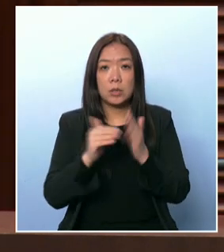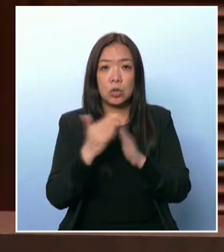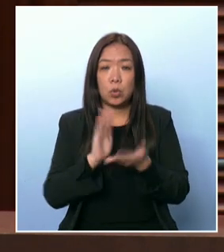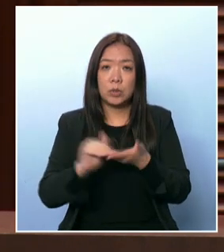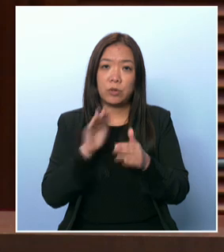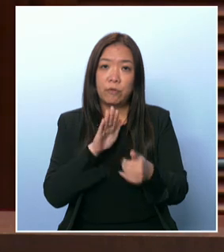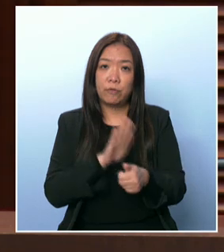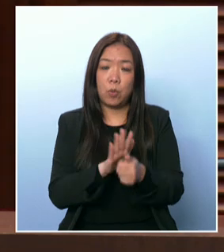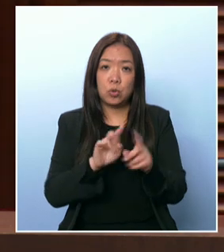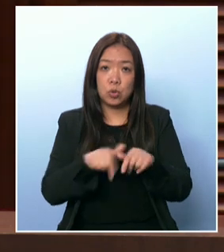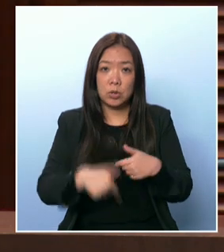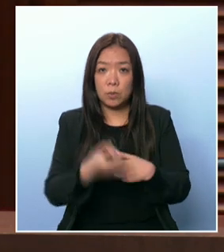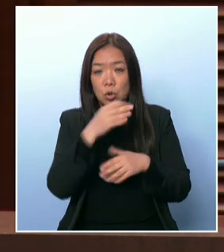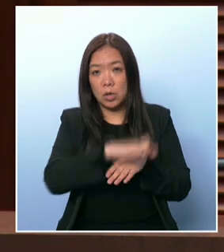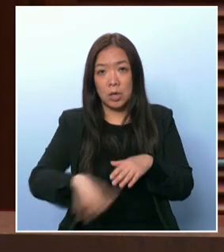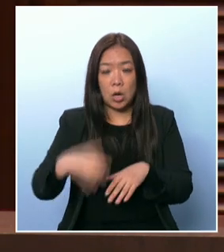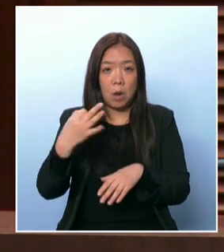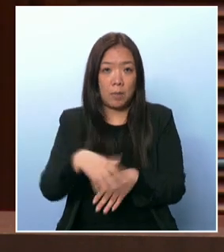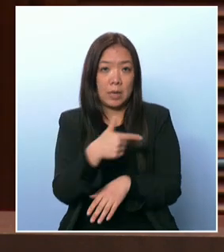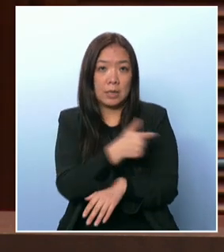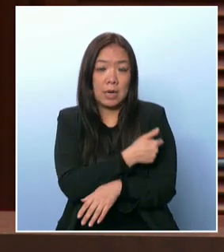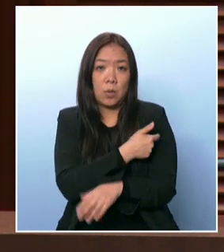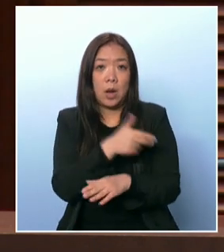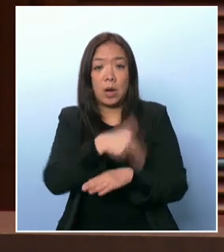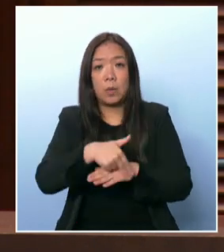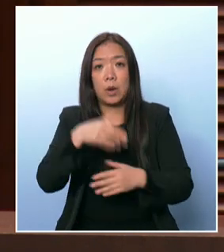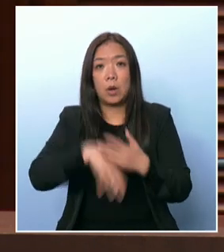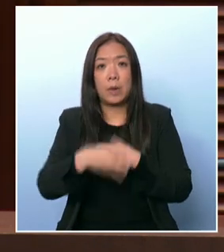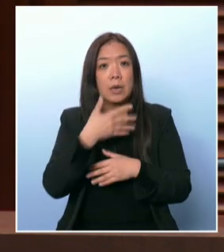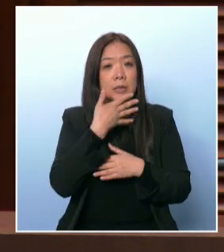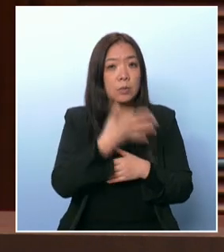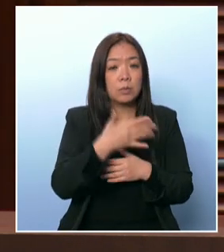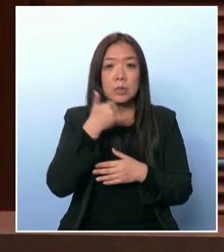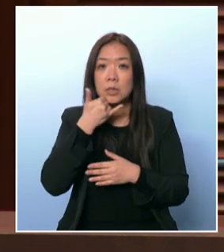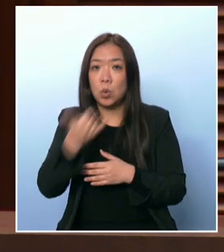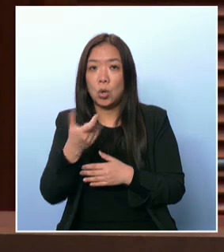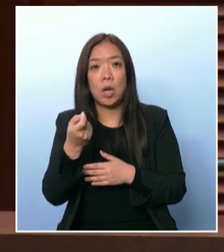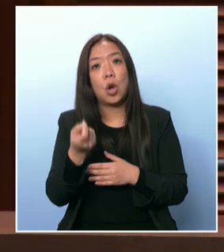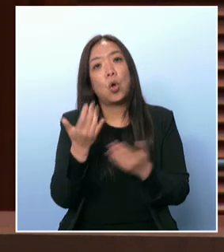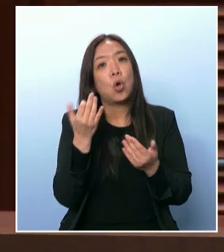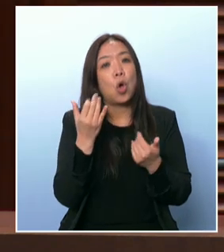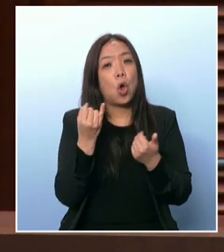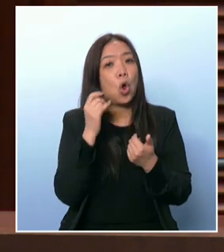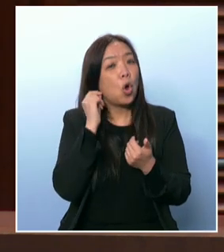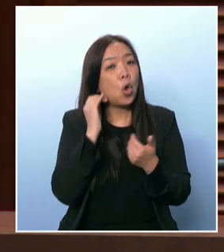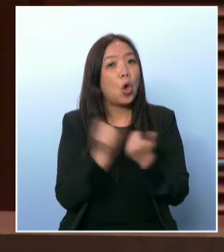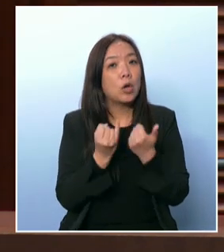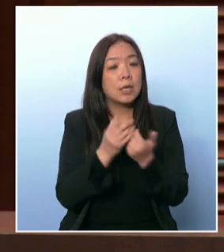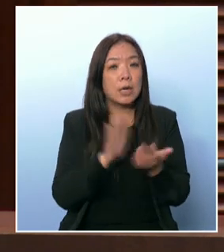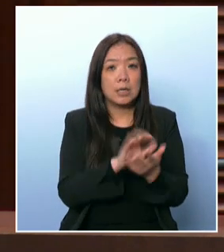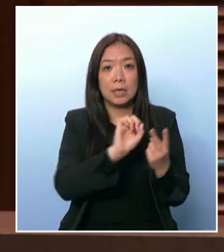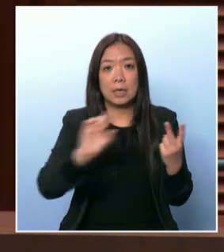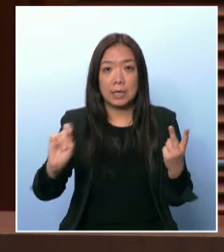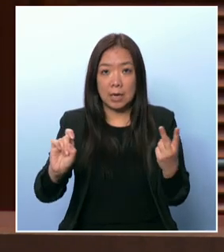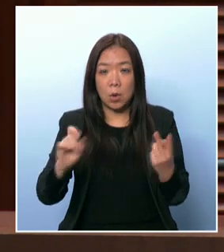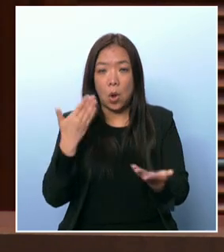20 school year, the Center for Health Protection has launched the HPV vaccination program to primary 5 and primary 6 school